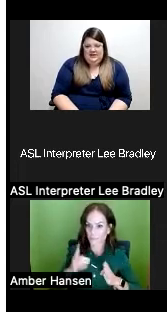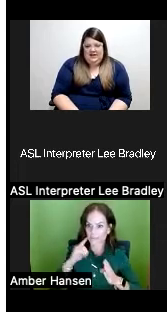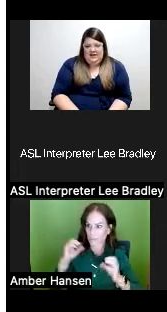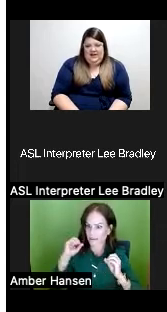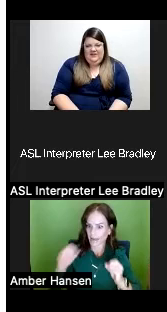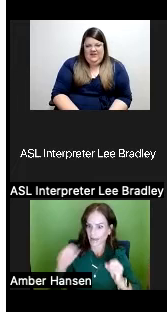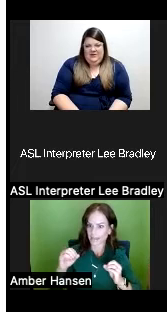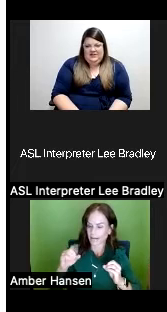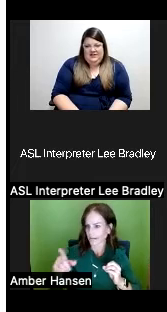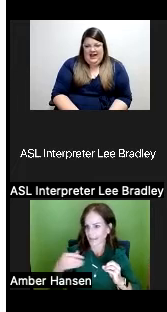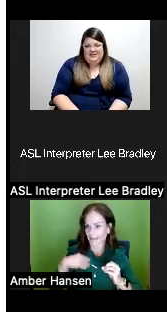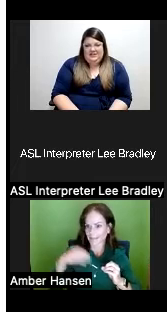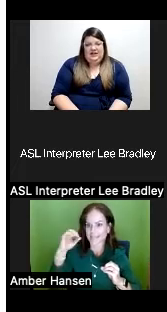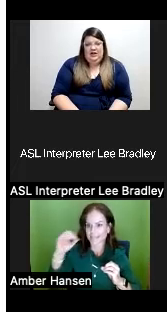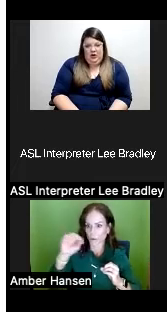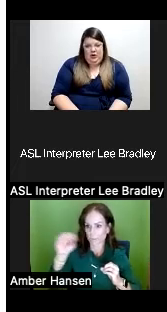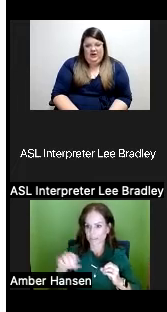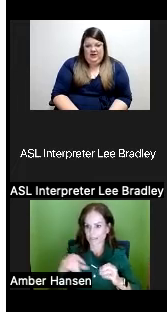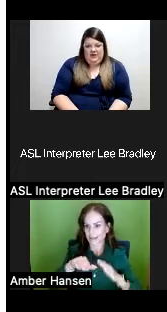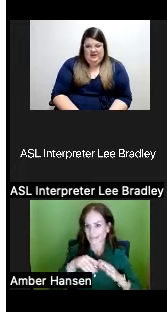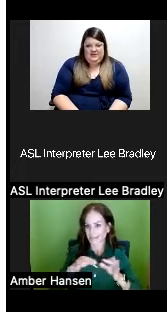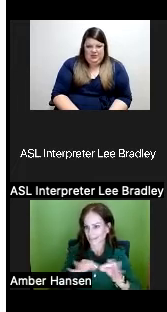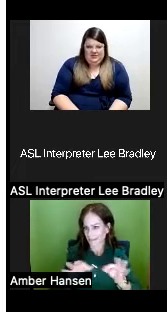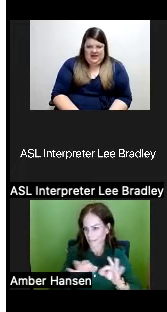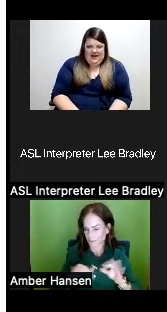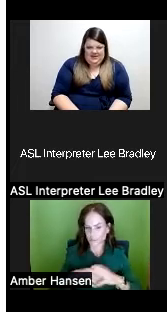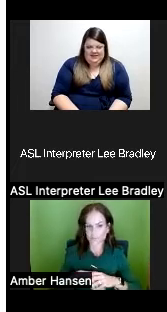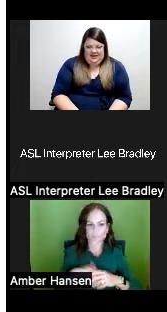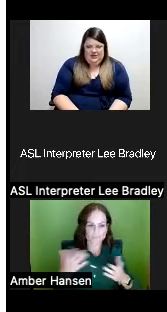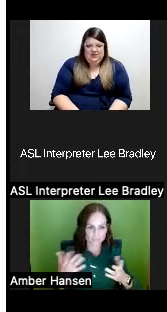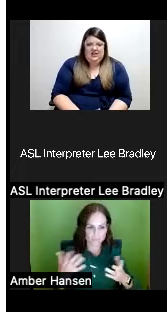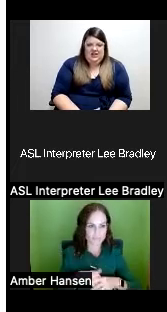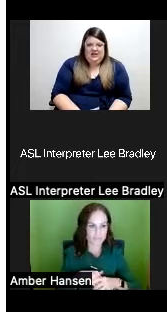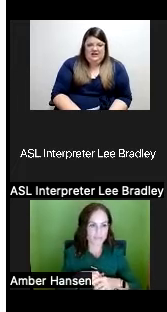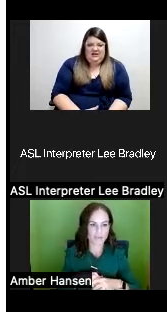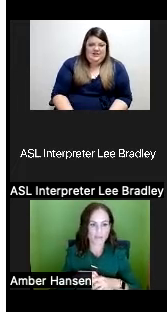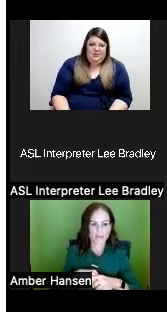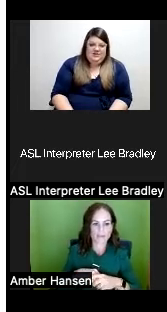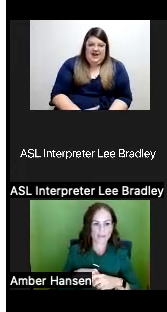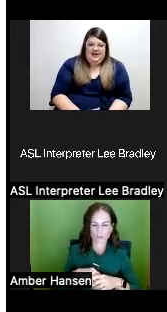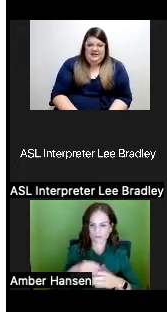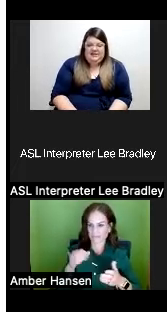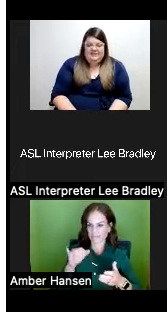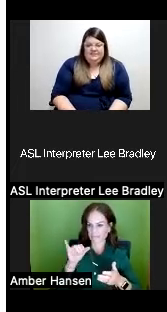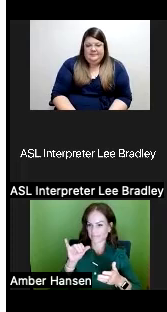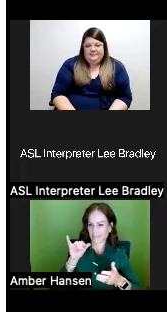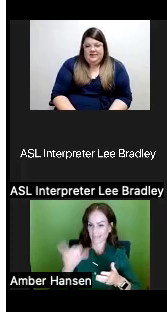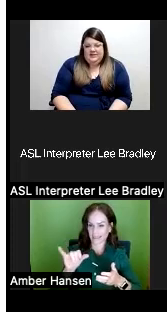obvious that if a deaf person has no hearing, 0% access to language, it's 0%